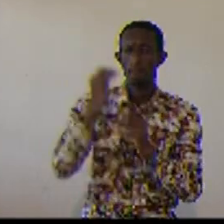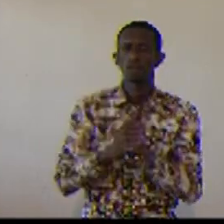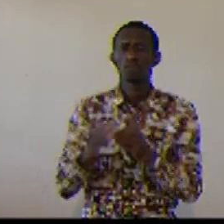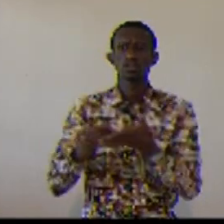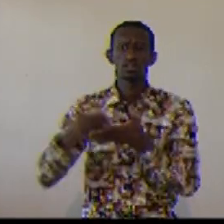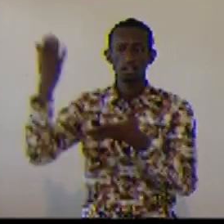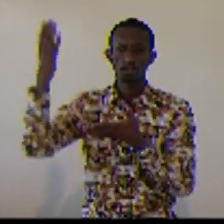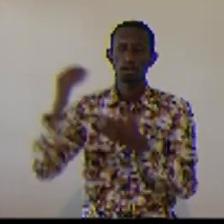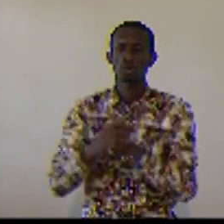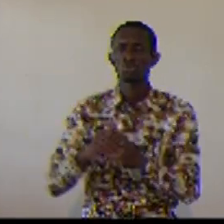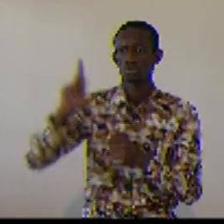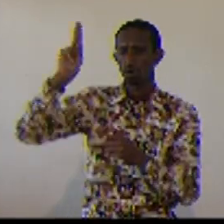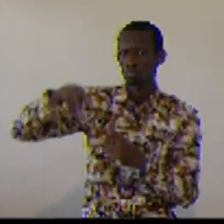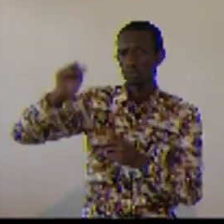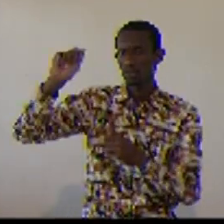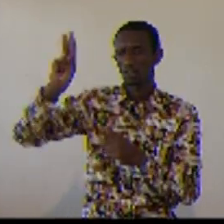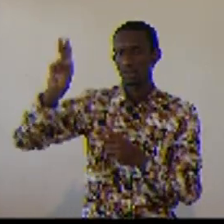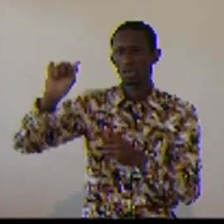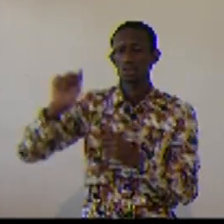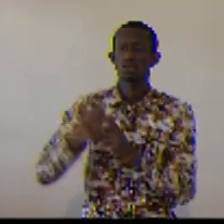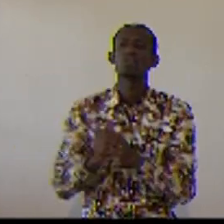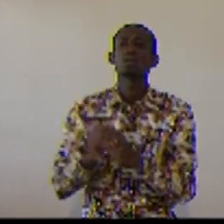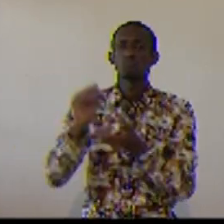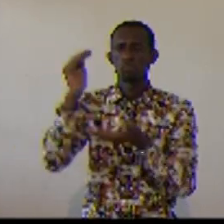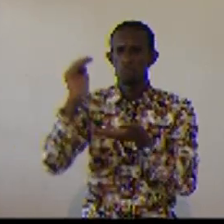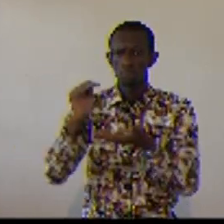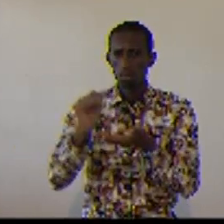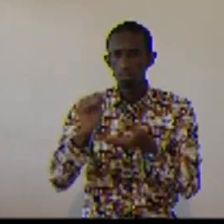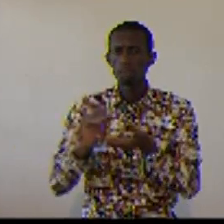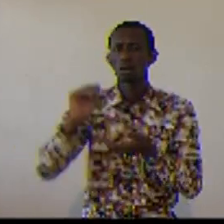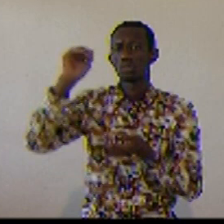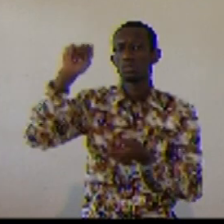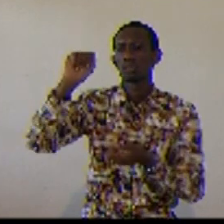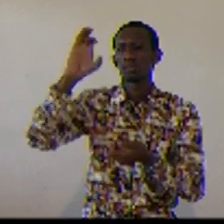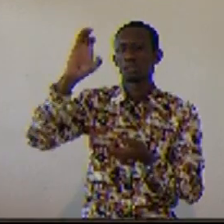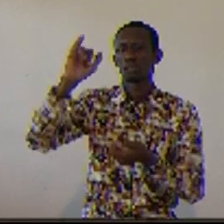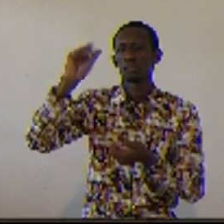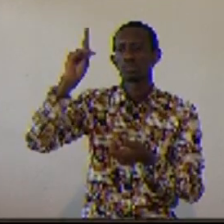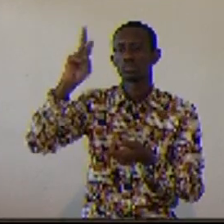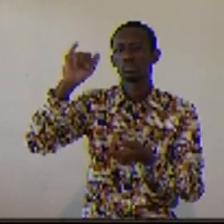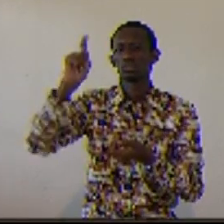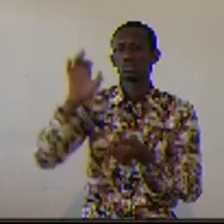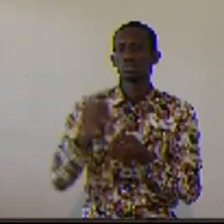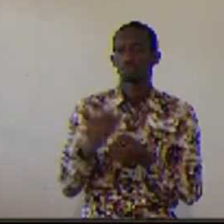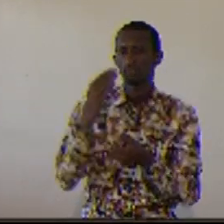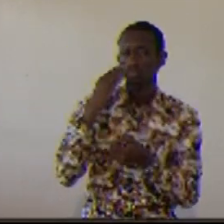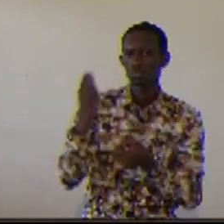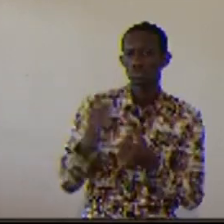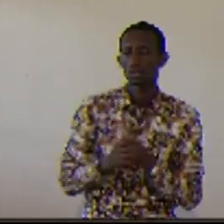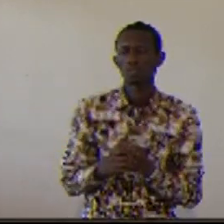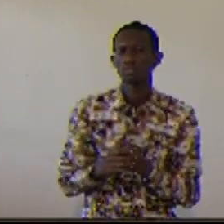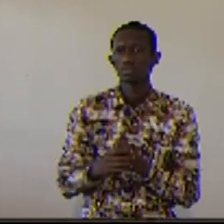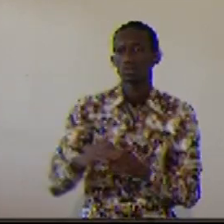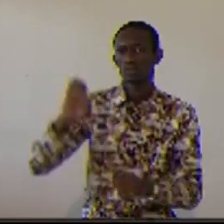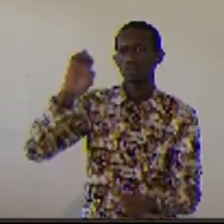the lower the acidity of that compound. Look at this one. This is ethanol. It has 16.